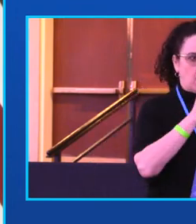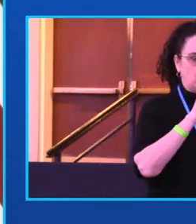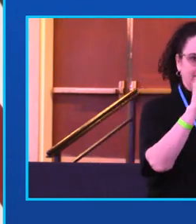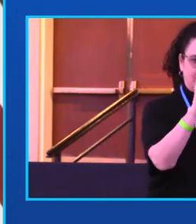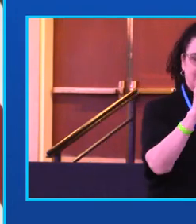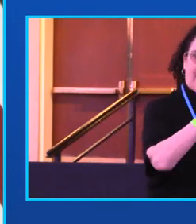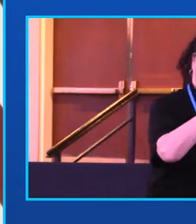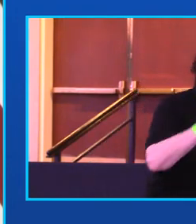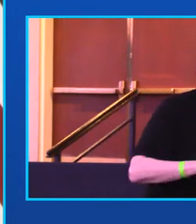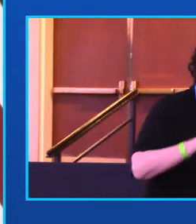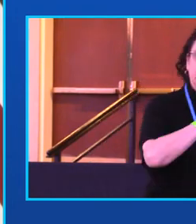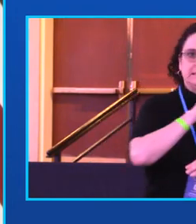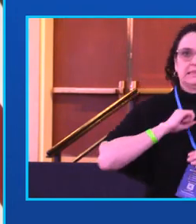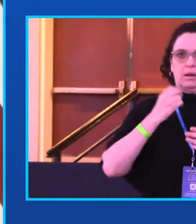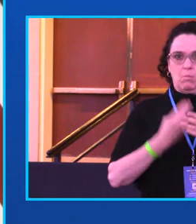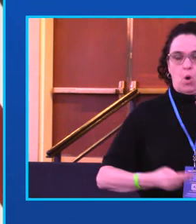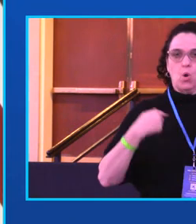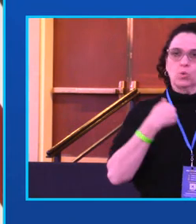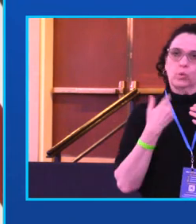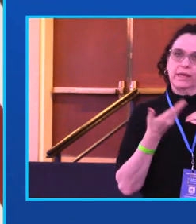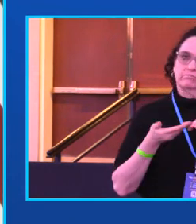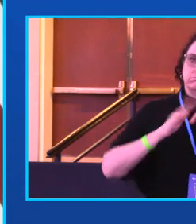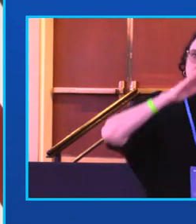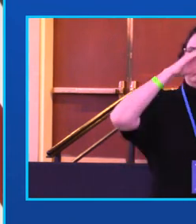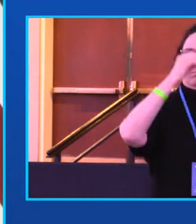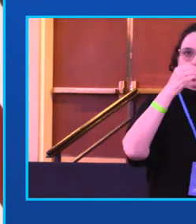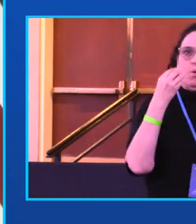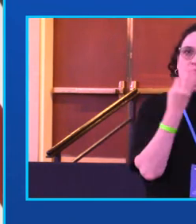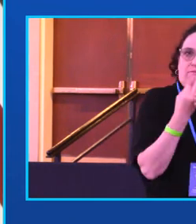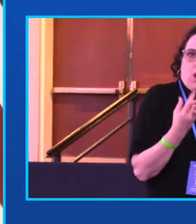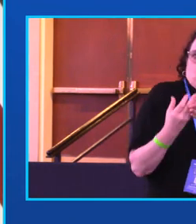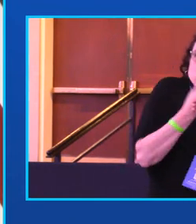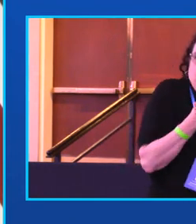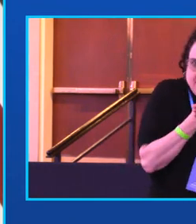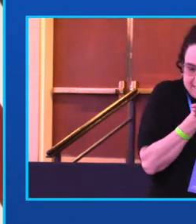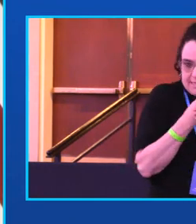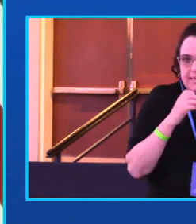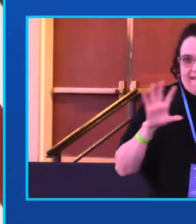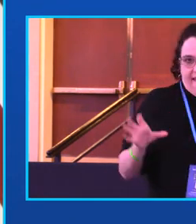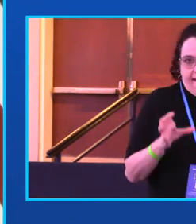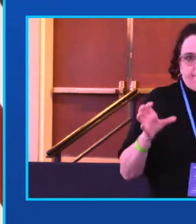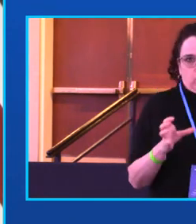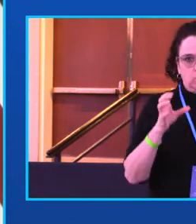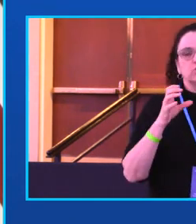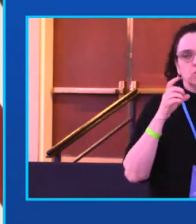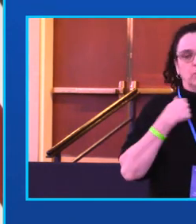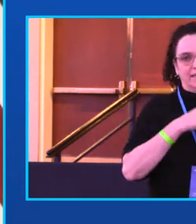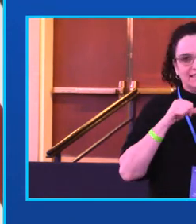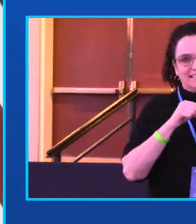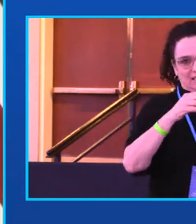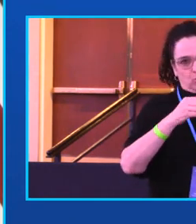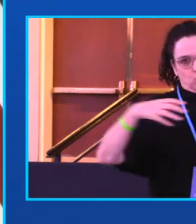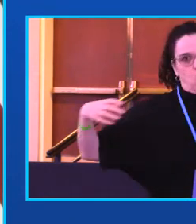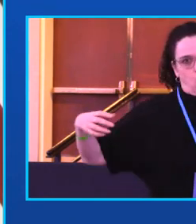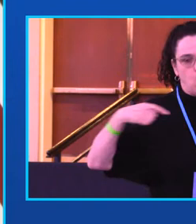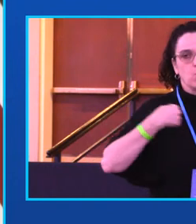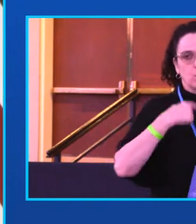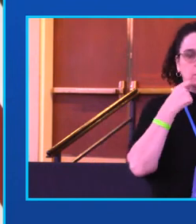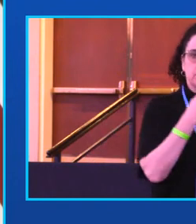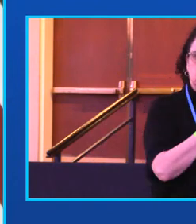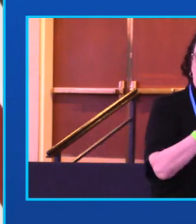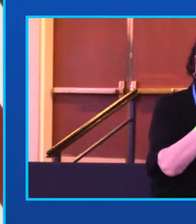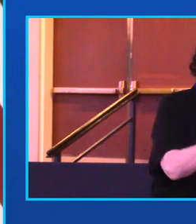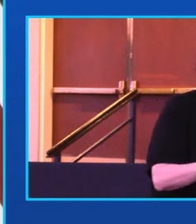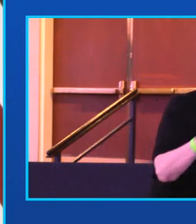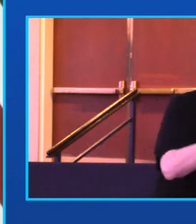building up our fundraising efforts so that we continue to grow to make strategic investments and to support Democratic candidates across the country.